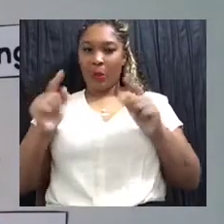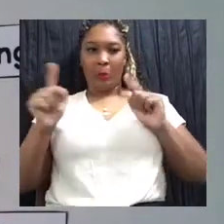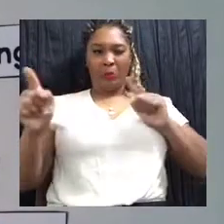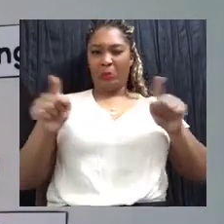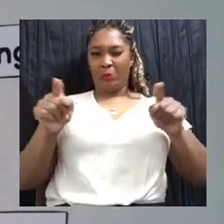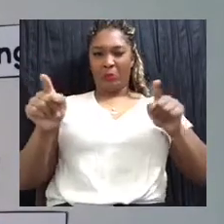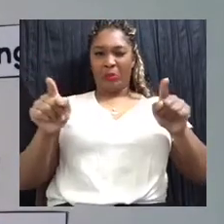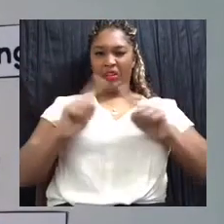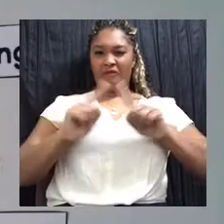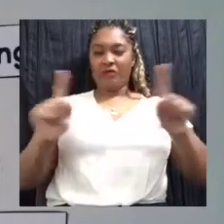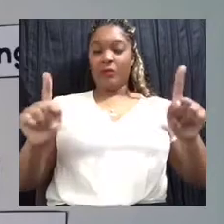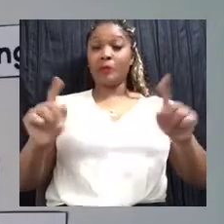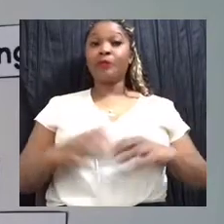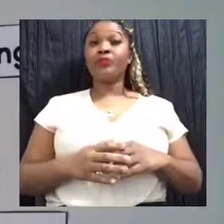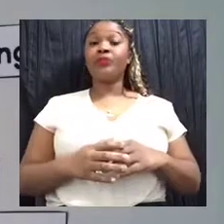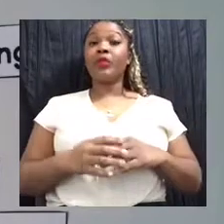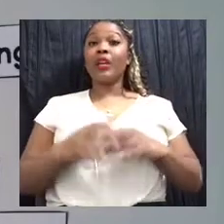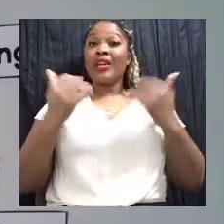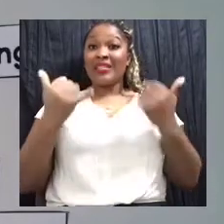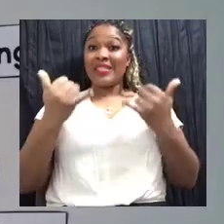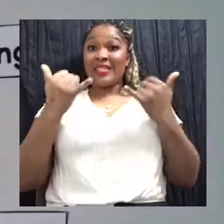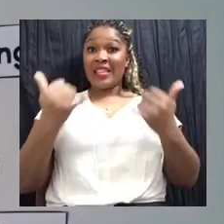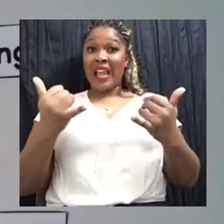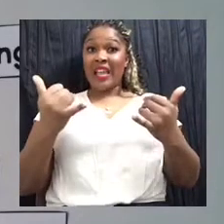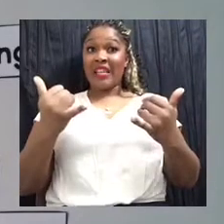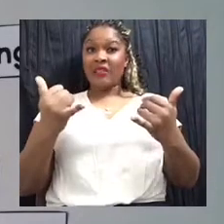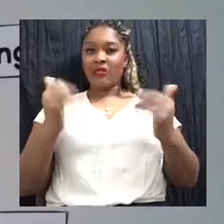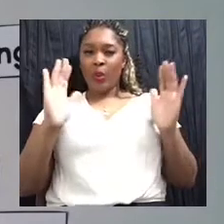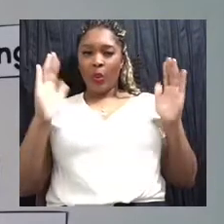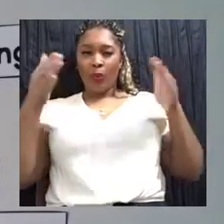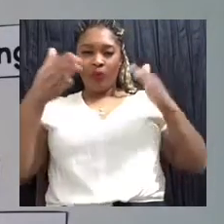Today, we are going to focus on